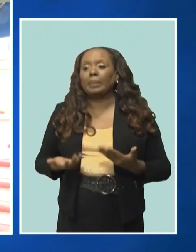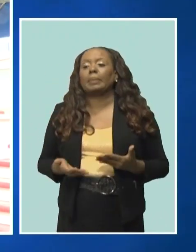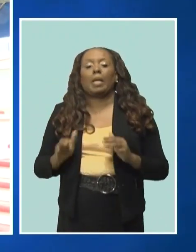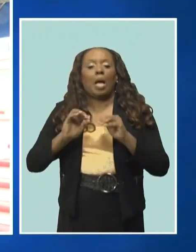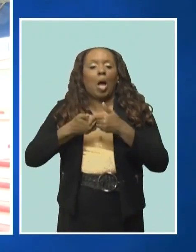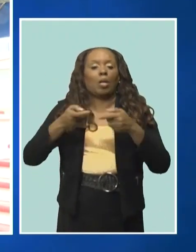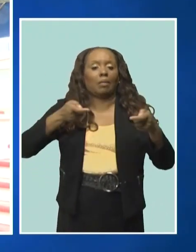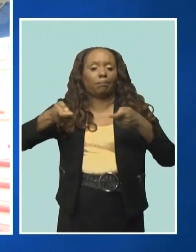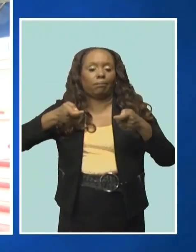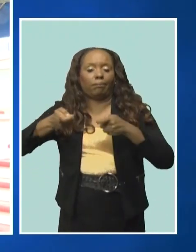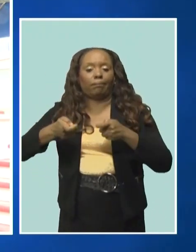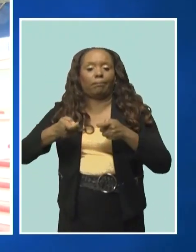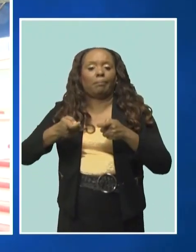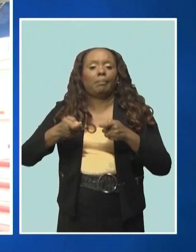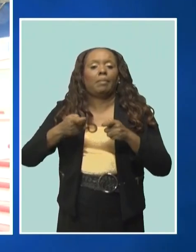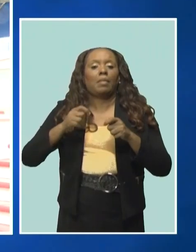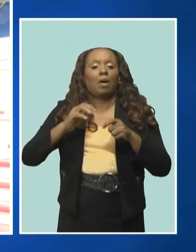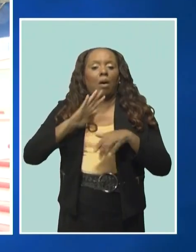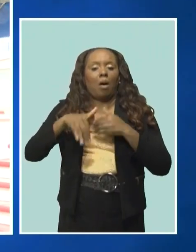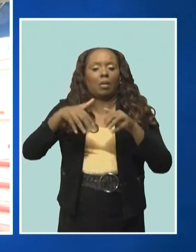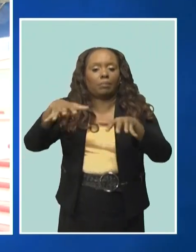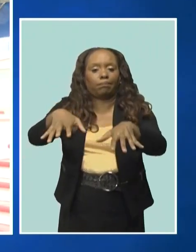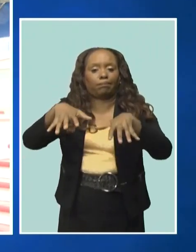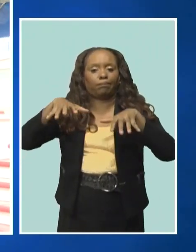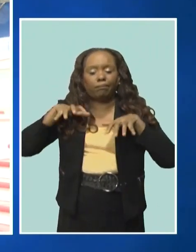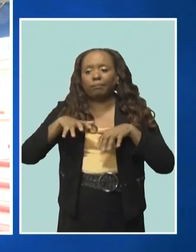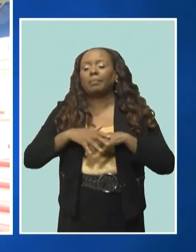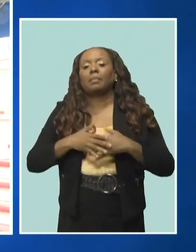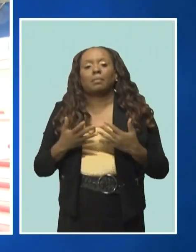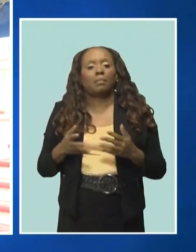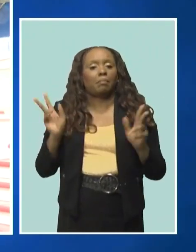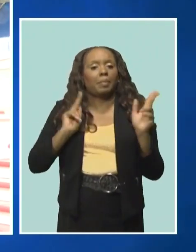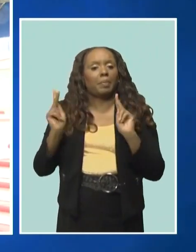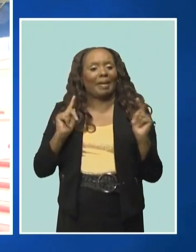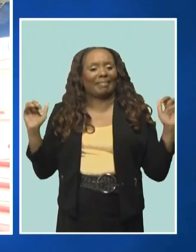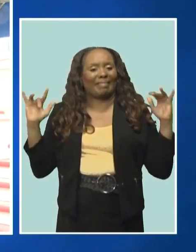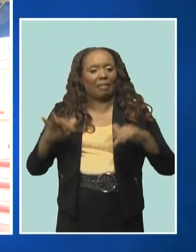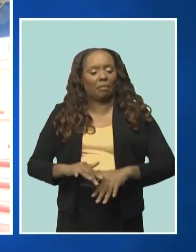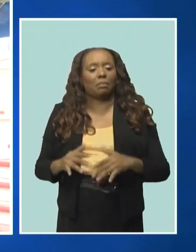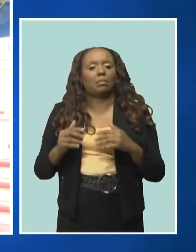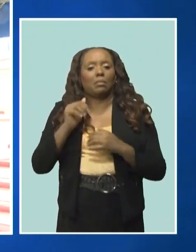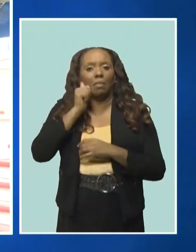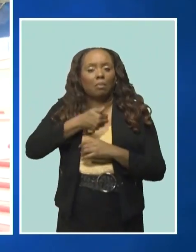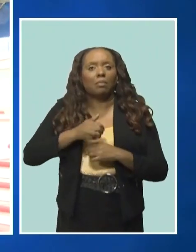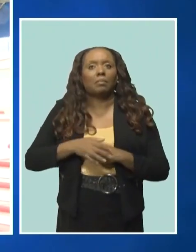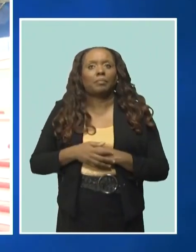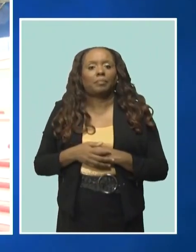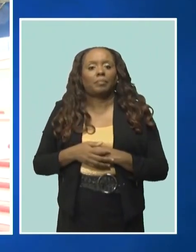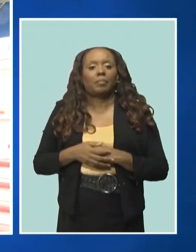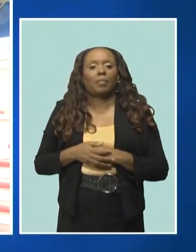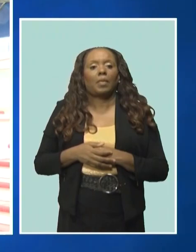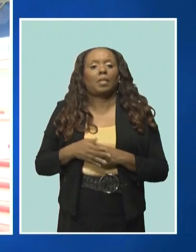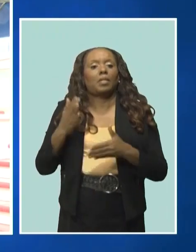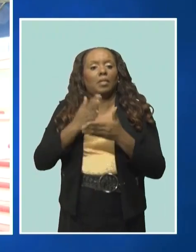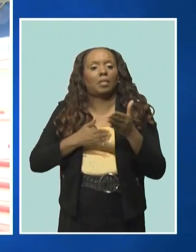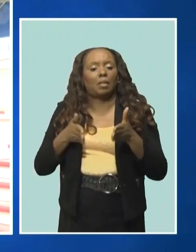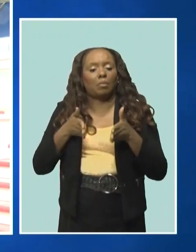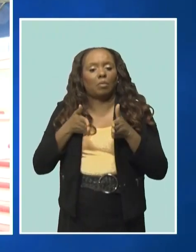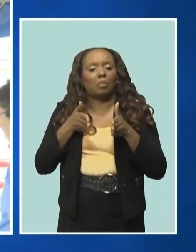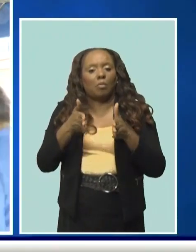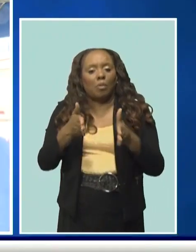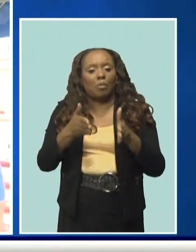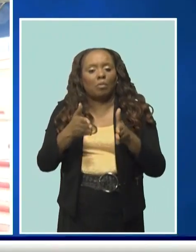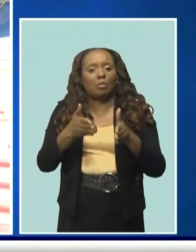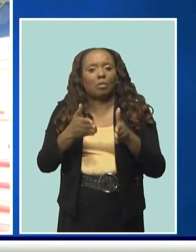affect each and every one coming to the Kensington Oval. We put a number of diversions in place for